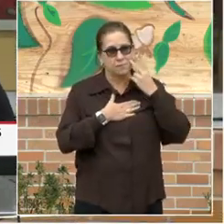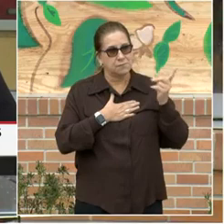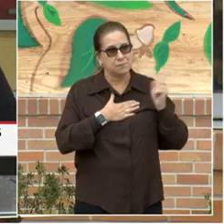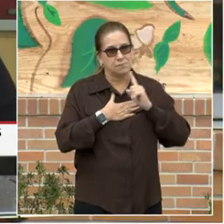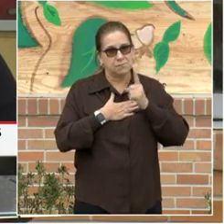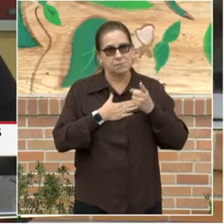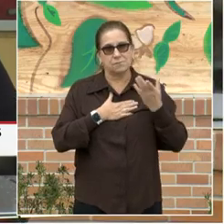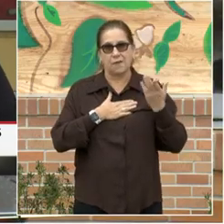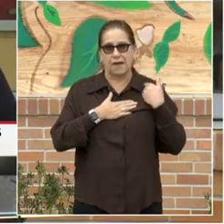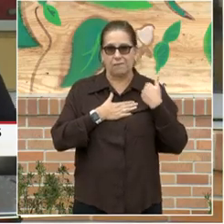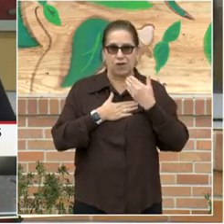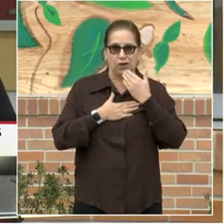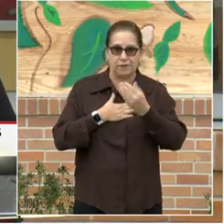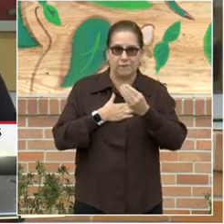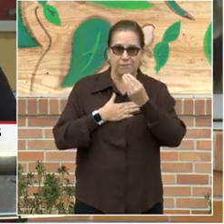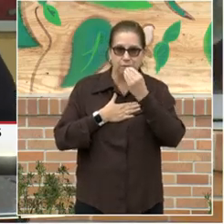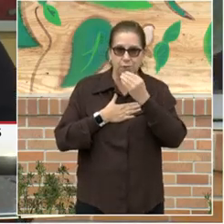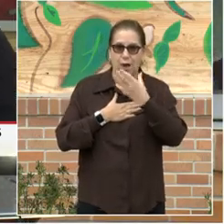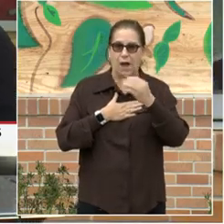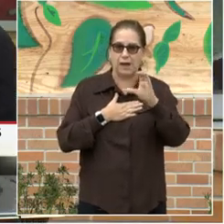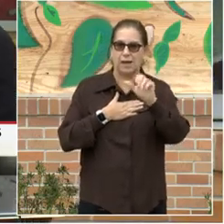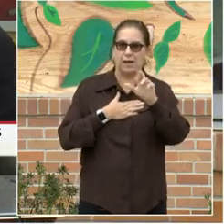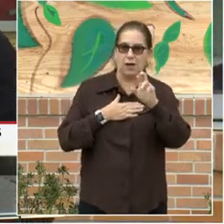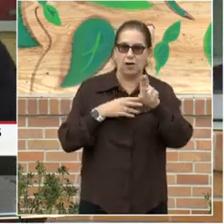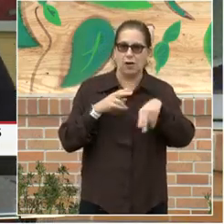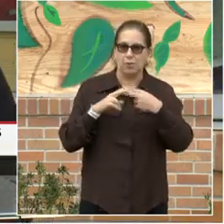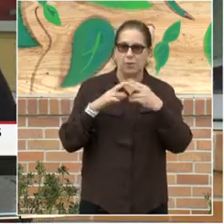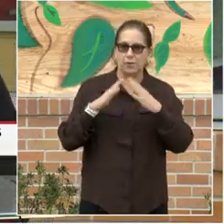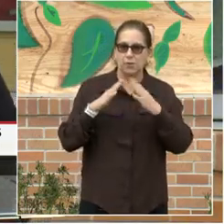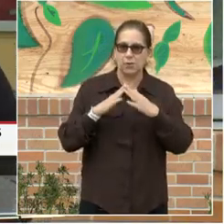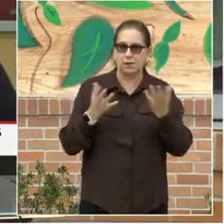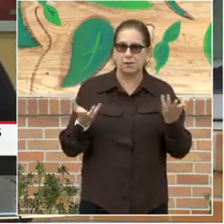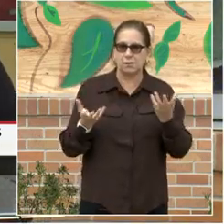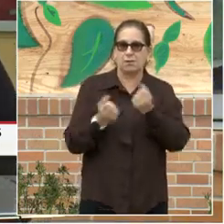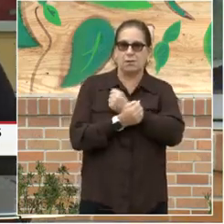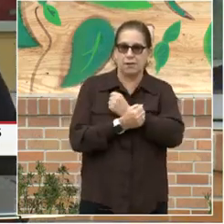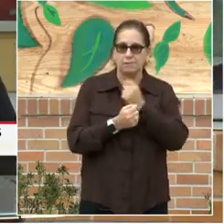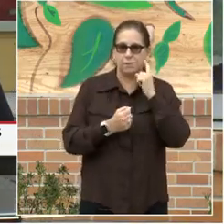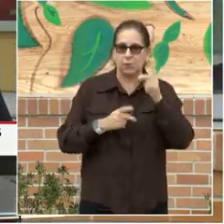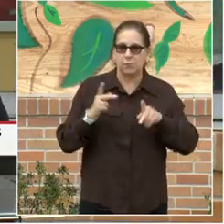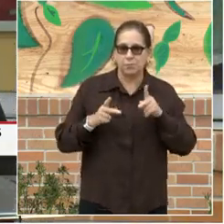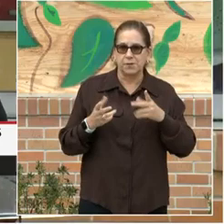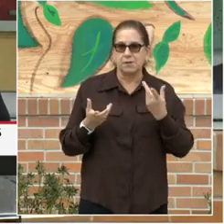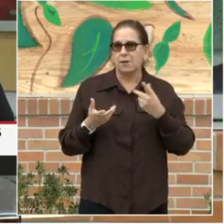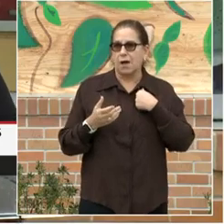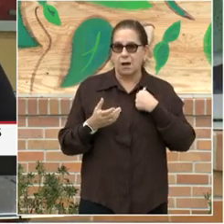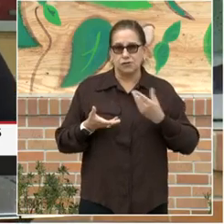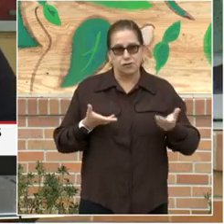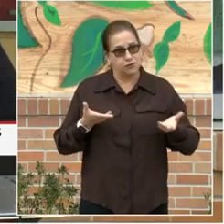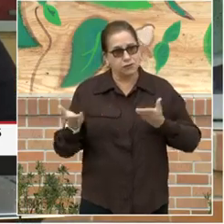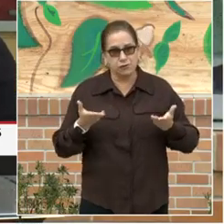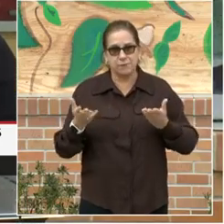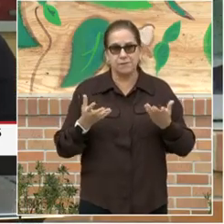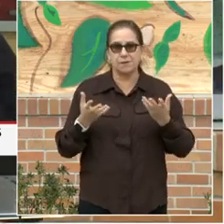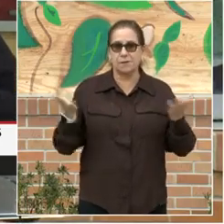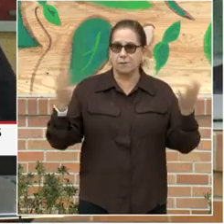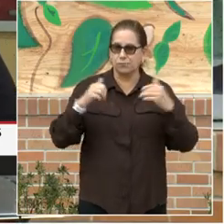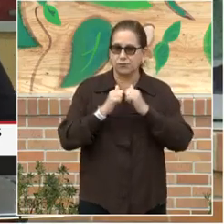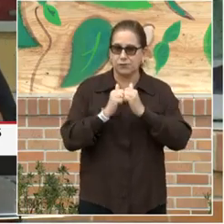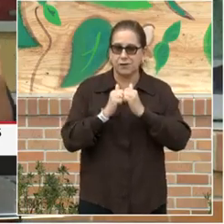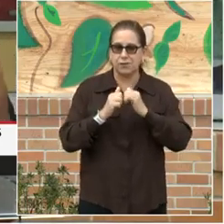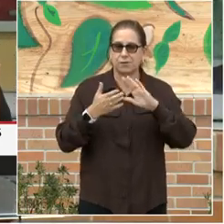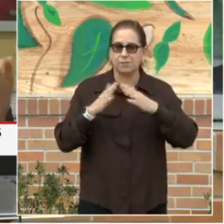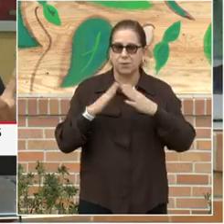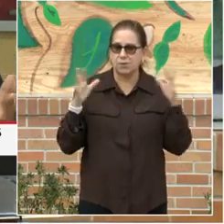Markets cares about the community that it engages in. It cares about the people, it cares what it serves. So as a community, let's get together and all